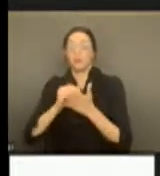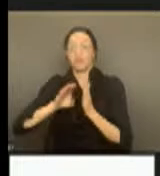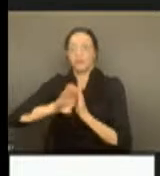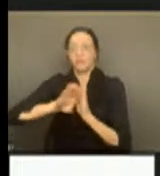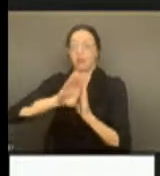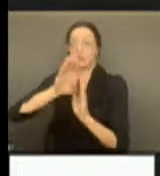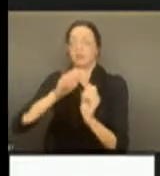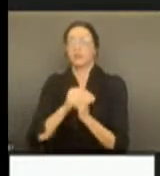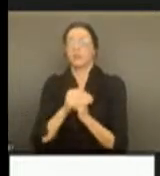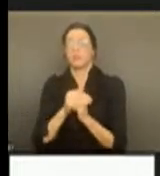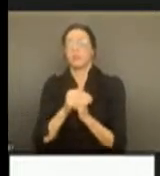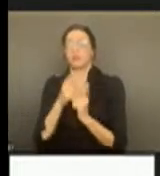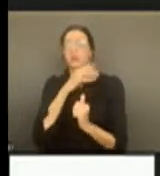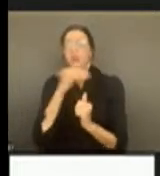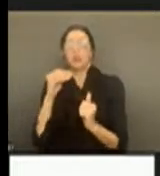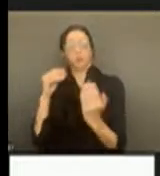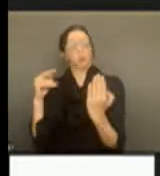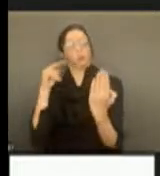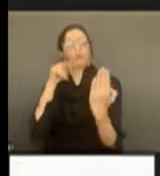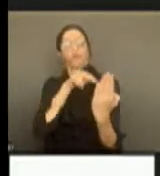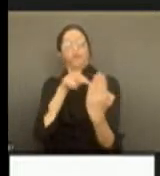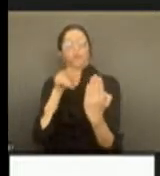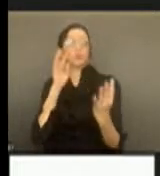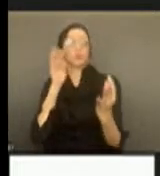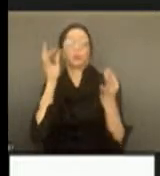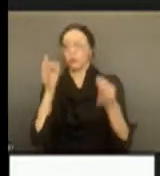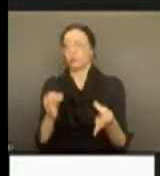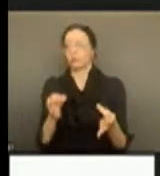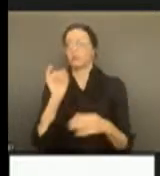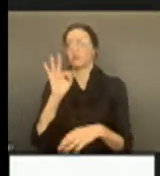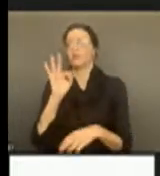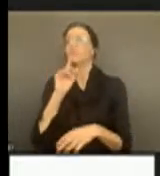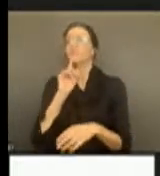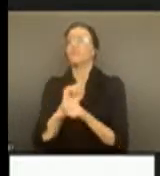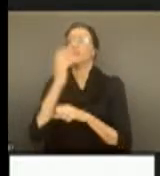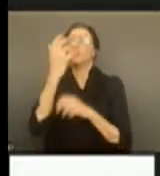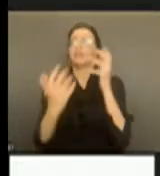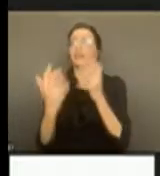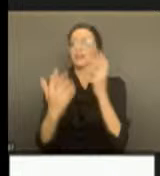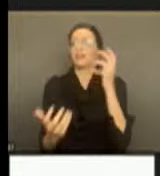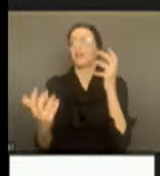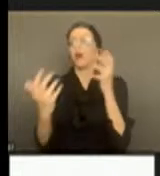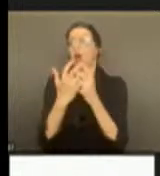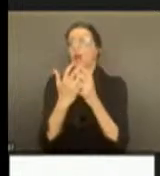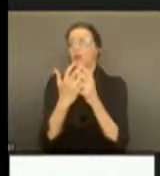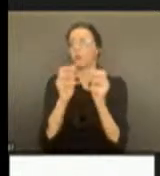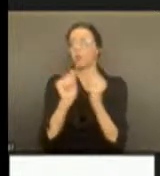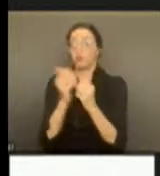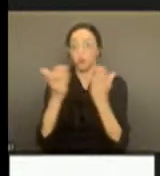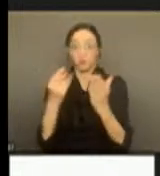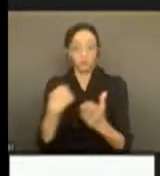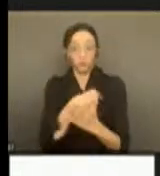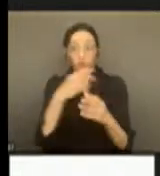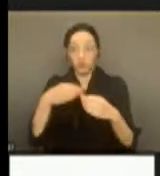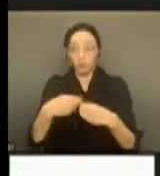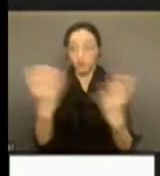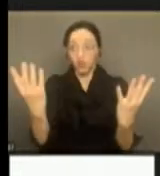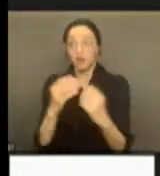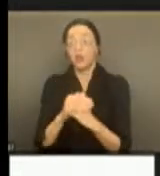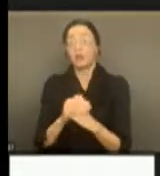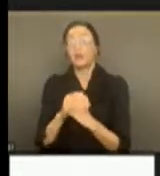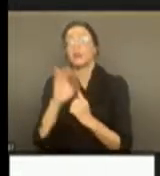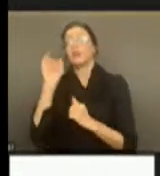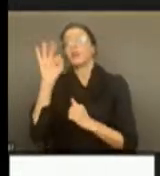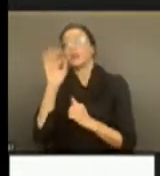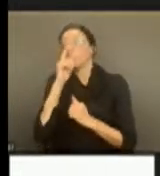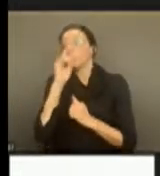the services that we are currently providing, and anything that comes out as enhancement requests or additional funding that are identified